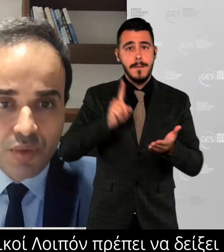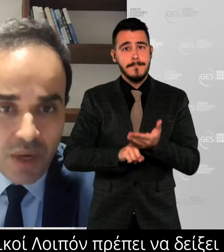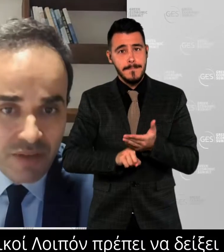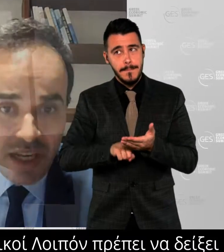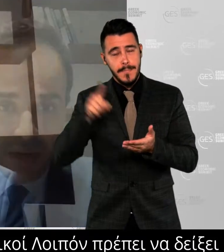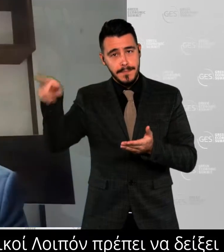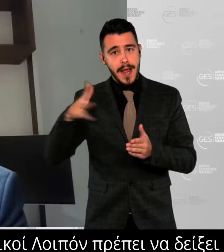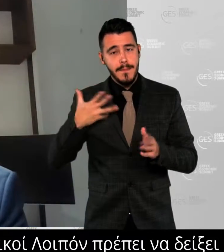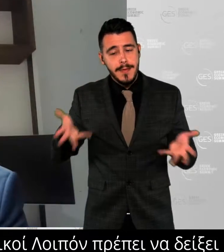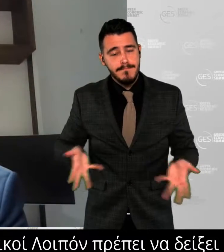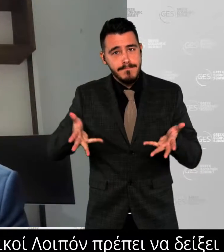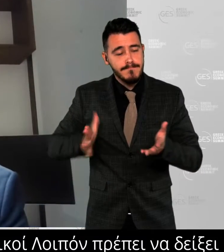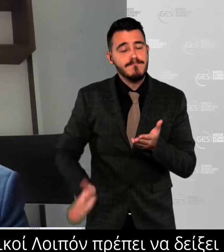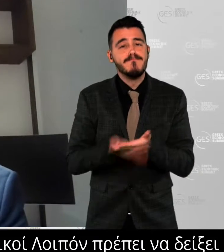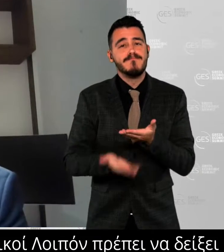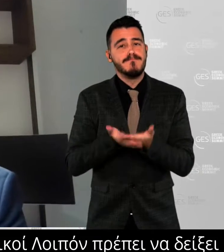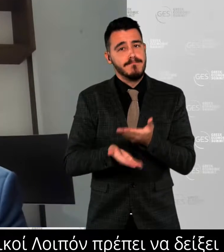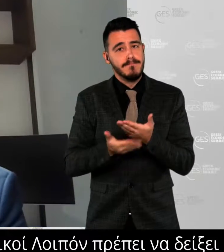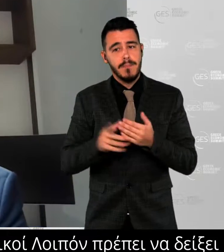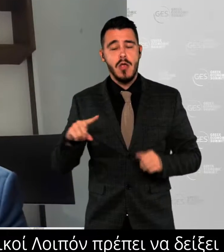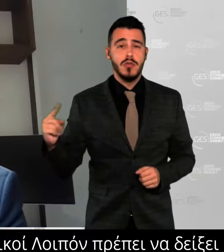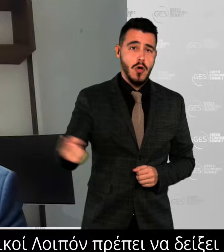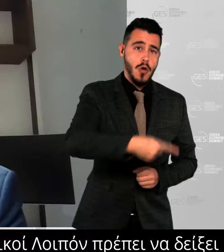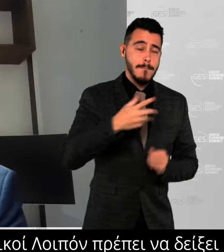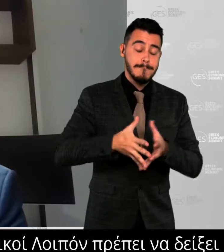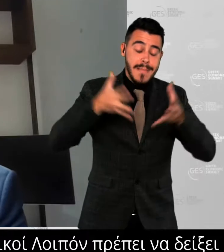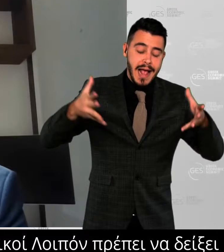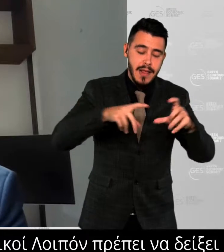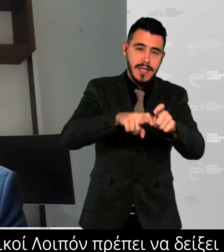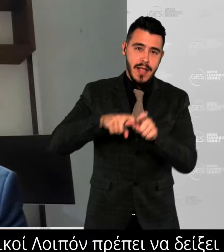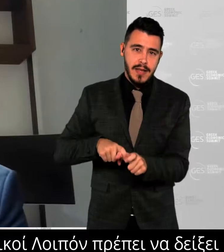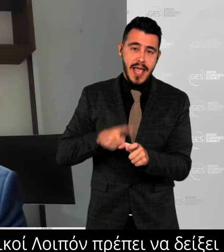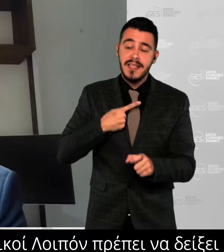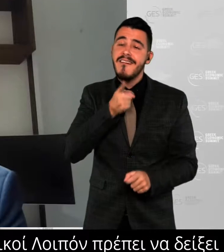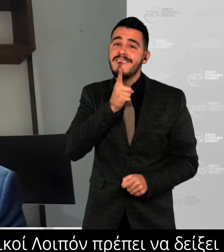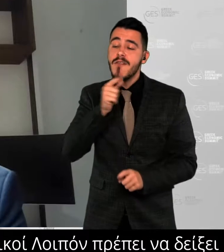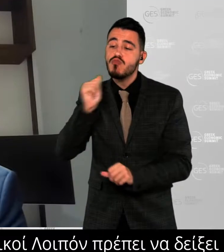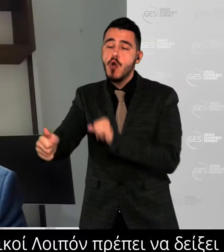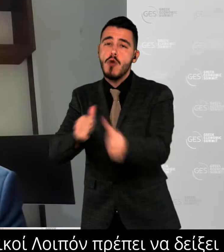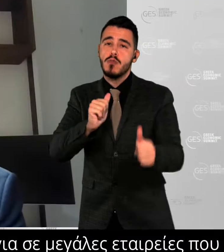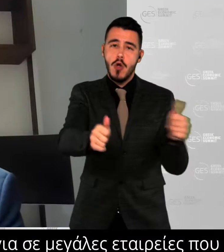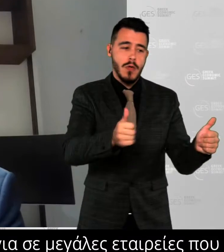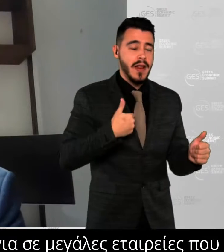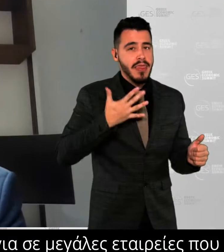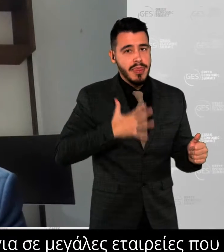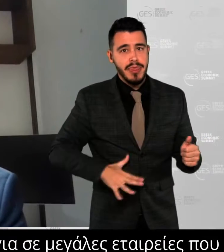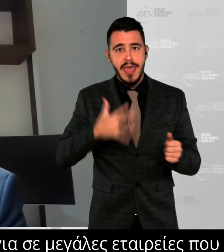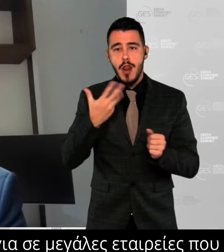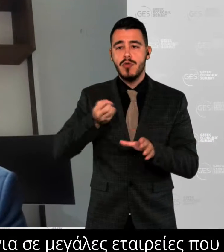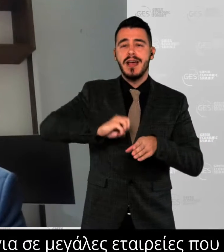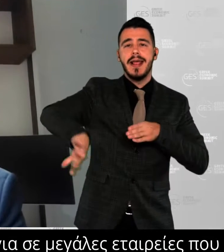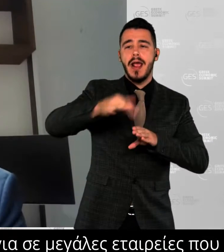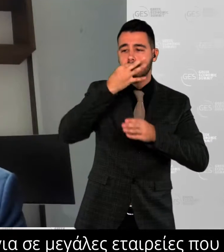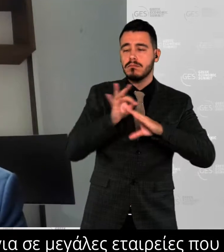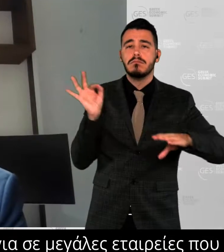are willing to drive down their own emissions. It's also important that all sectors of the economy set targets